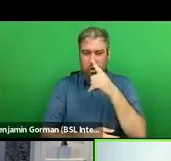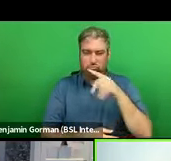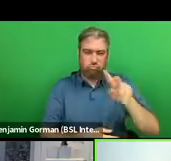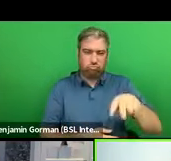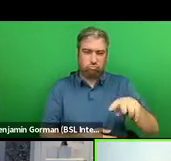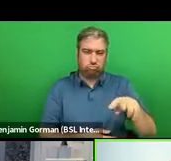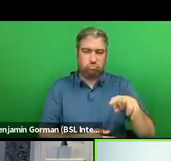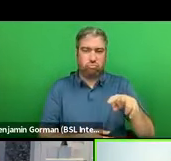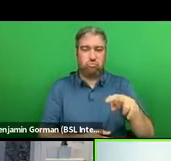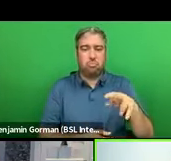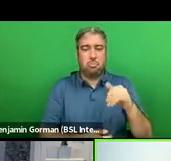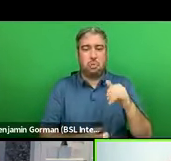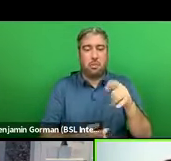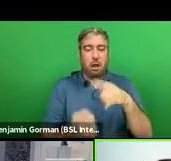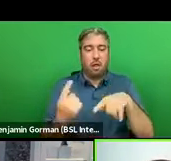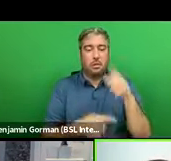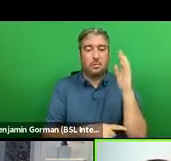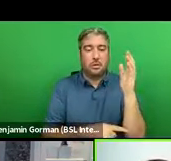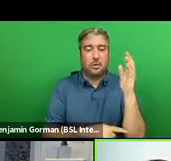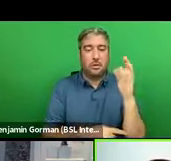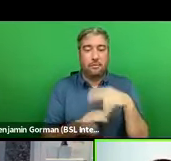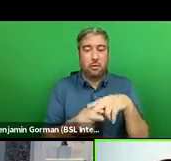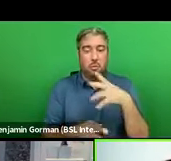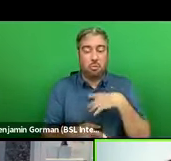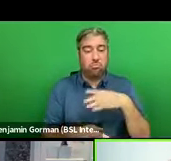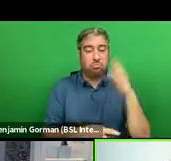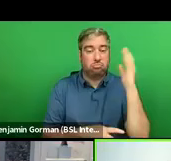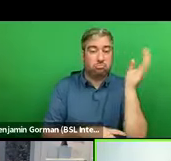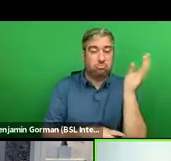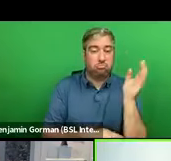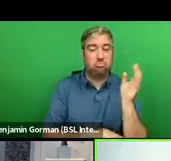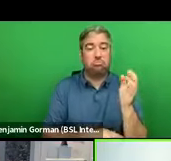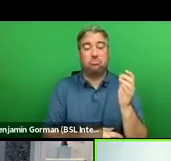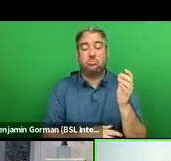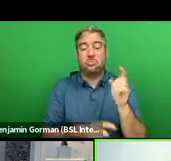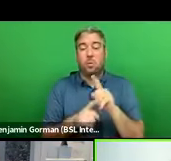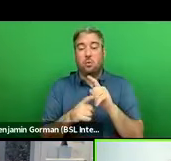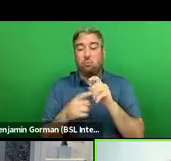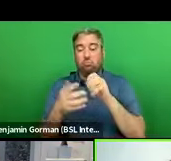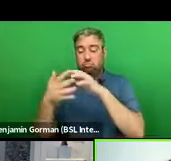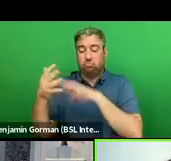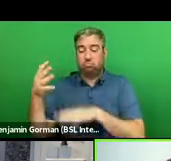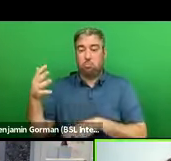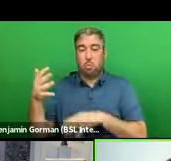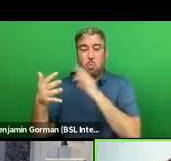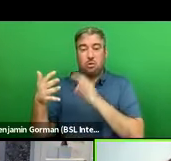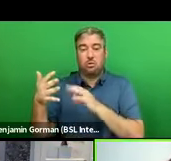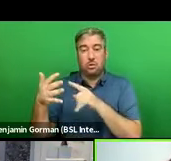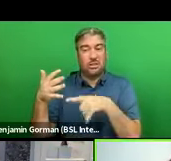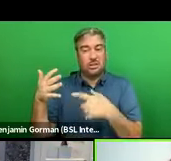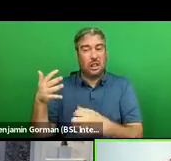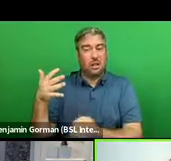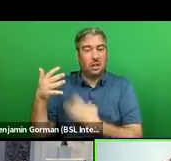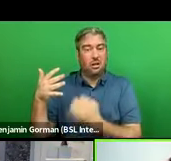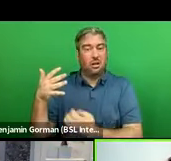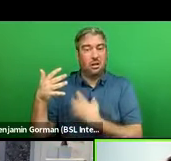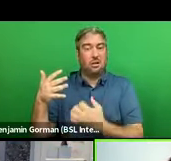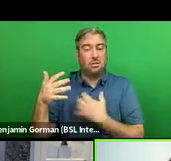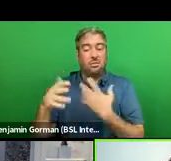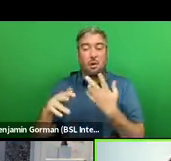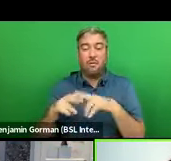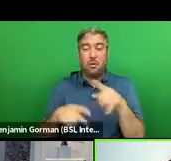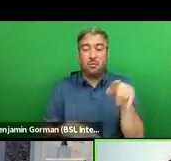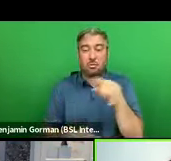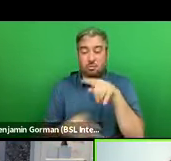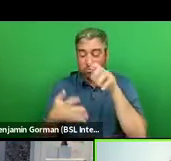some of the remaining questions. There are still questions coming in, so if you see anything that you would like to respond to, then just please